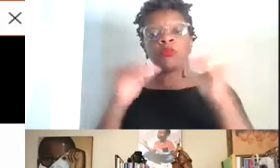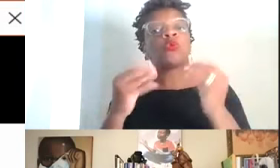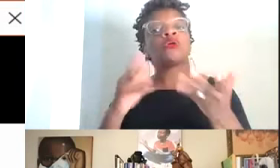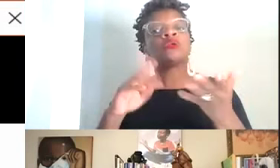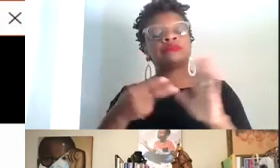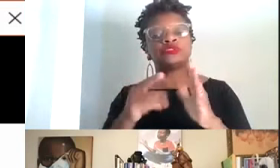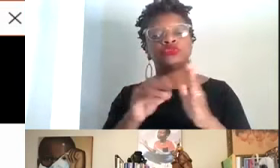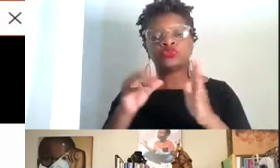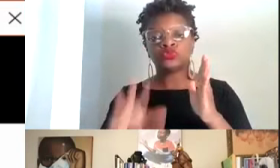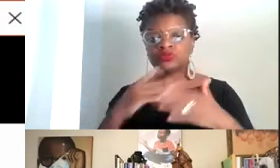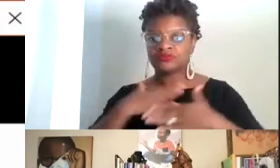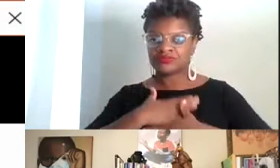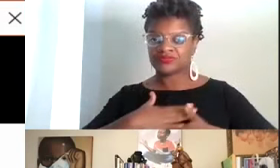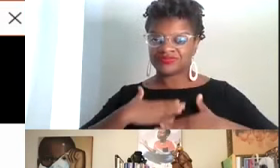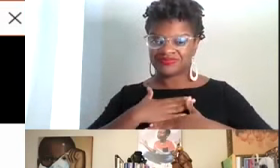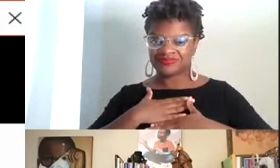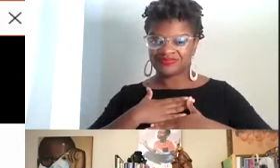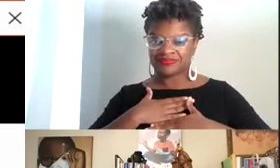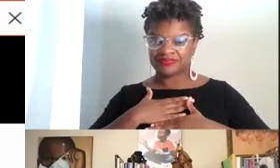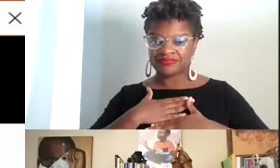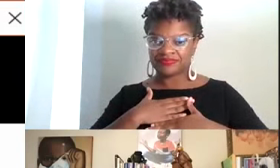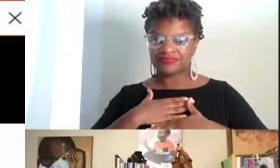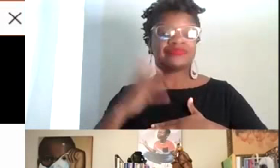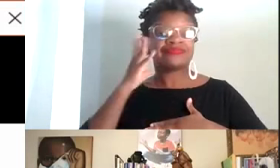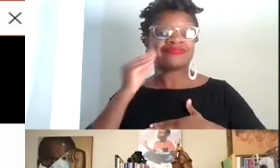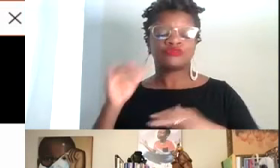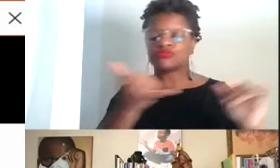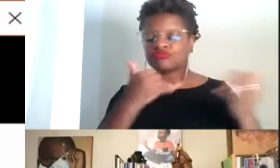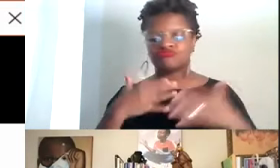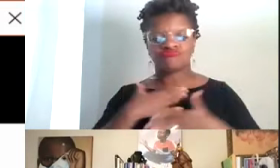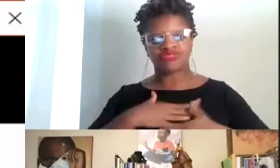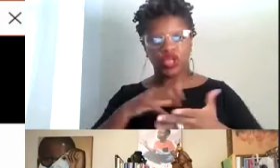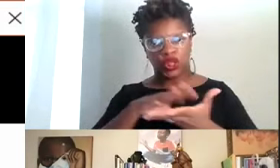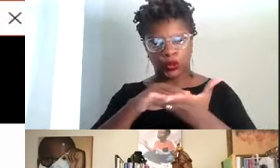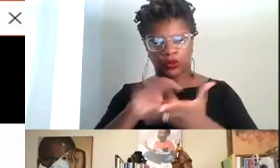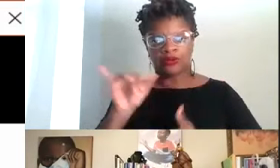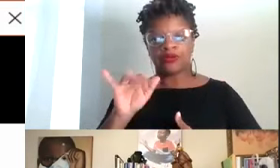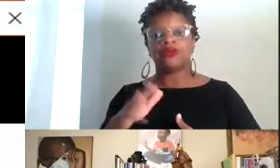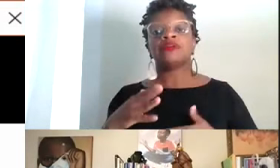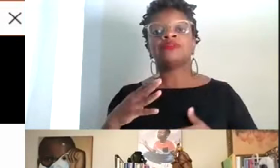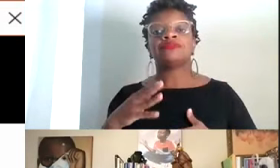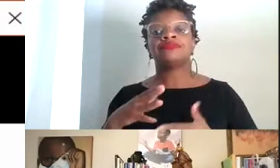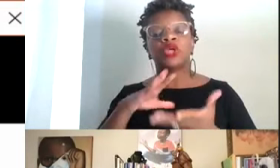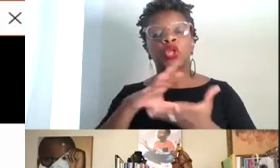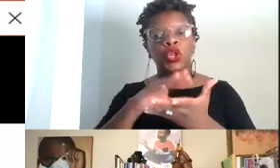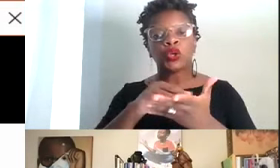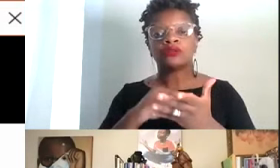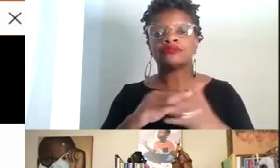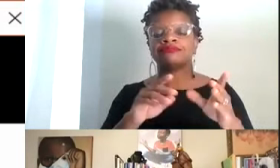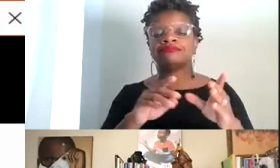can enjoy, really experience the joy of learning and experience learning in new